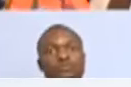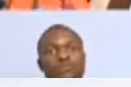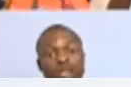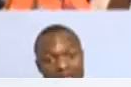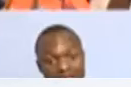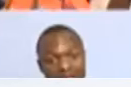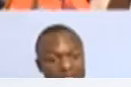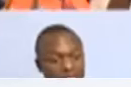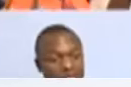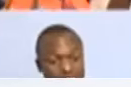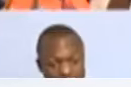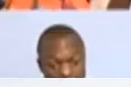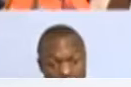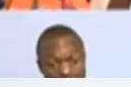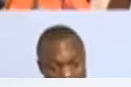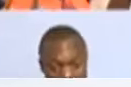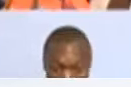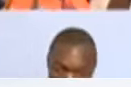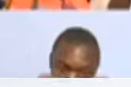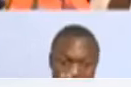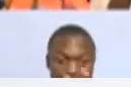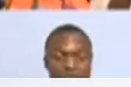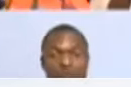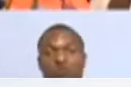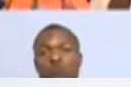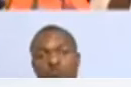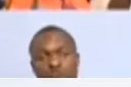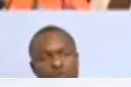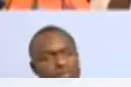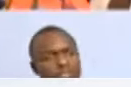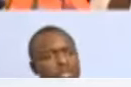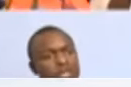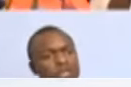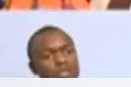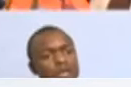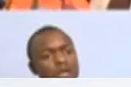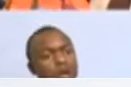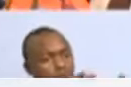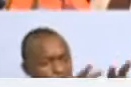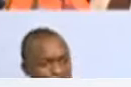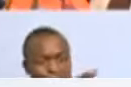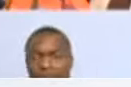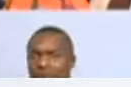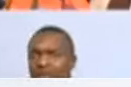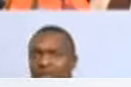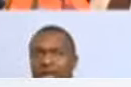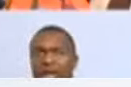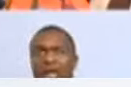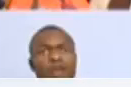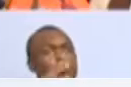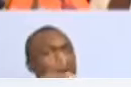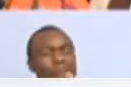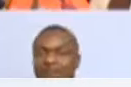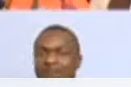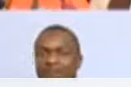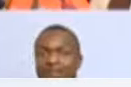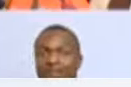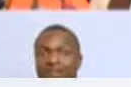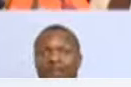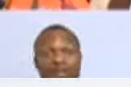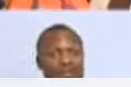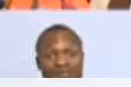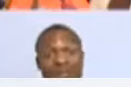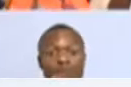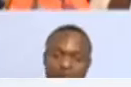wetlands. So we can produce something rather than just watching and burning things over the top. Environmental sustainability. Madam